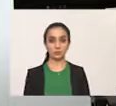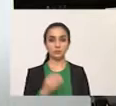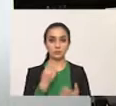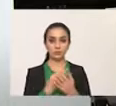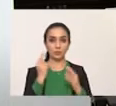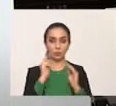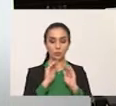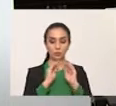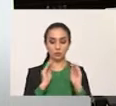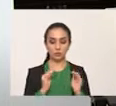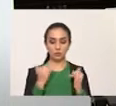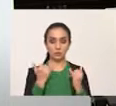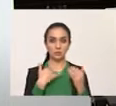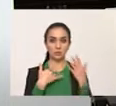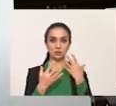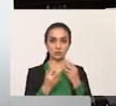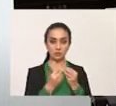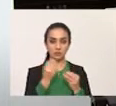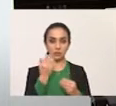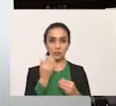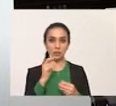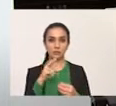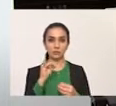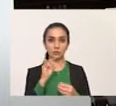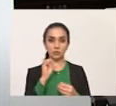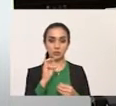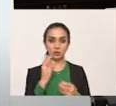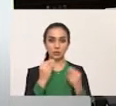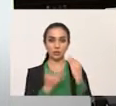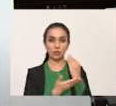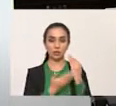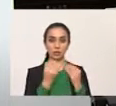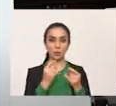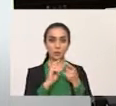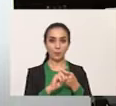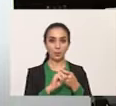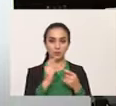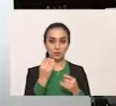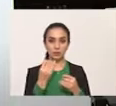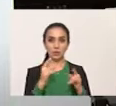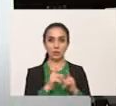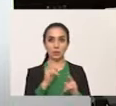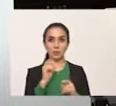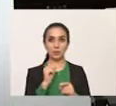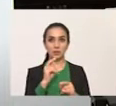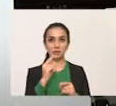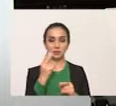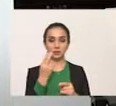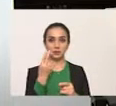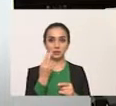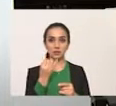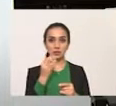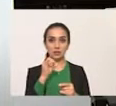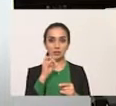Aziz o'quvchilar, biz sizlar bilan pichan tayoqchasi bakteriyasi, ya'ni Bacillus